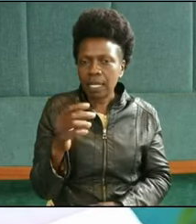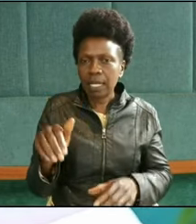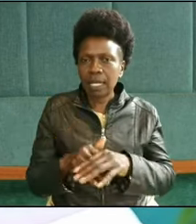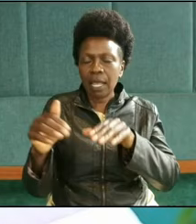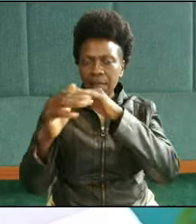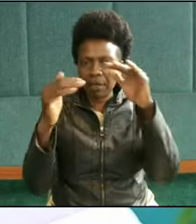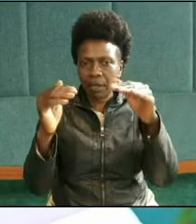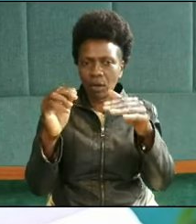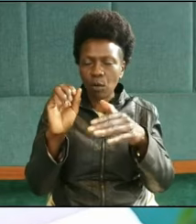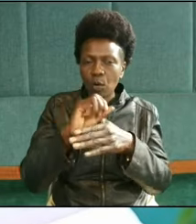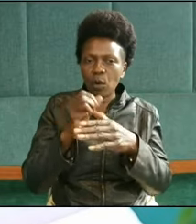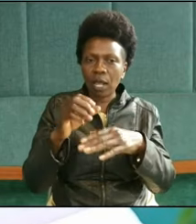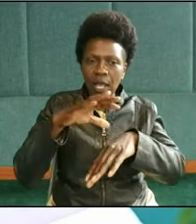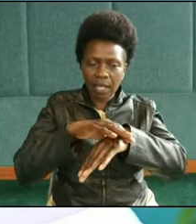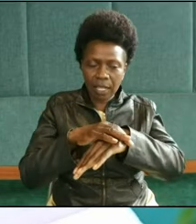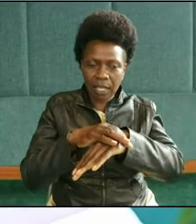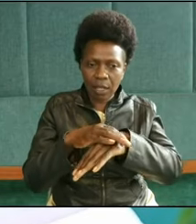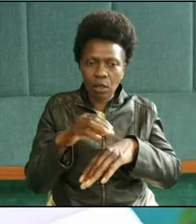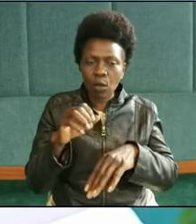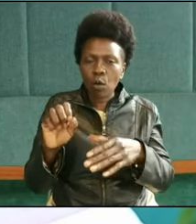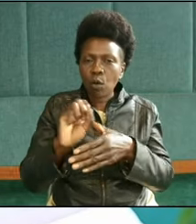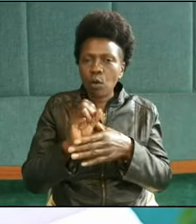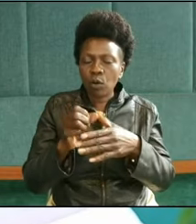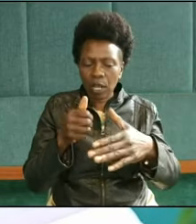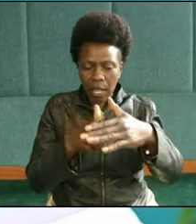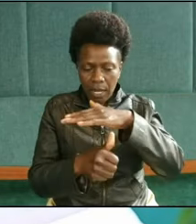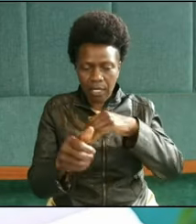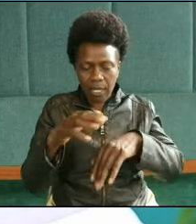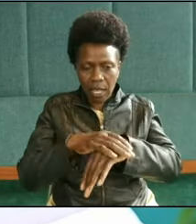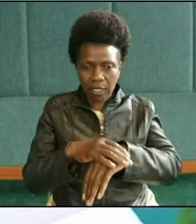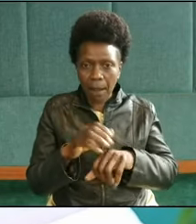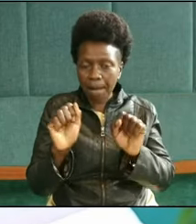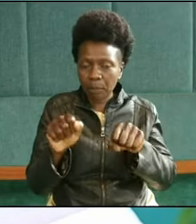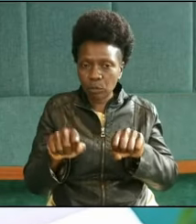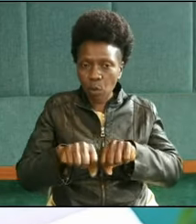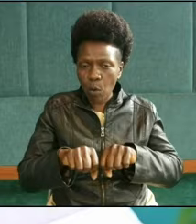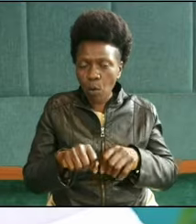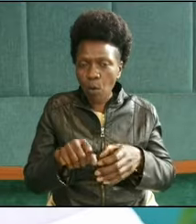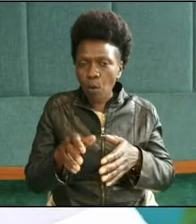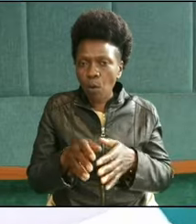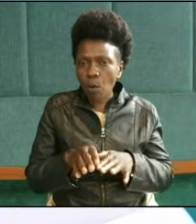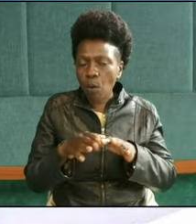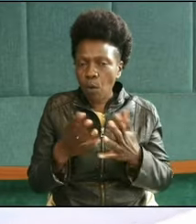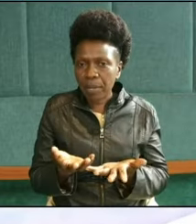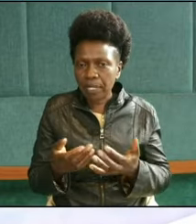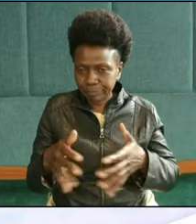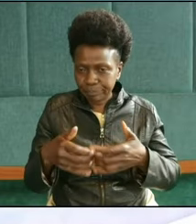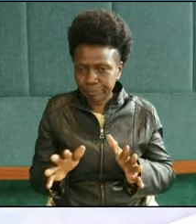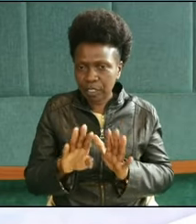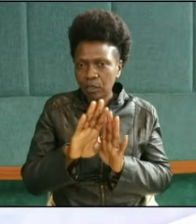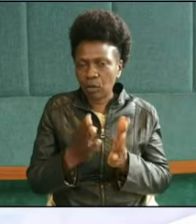or on earth, or under the earth, could open the scroll or even